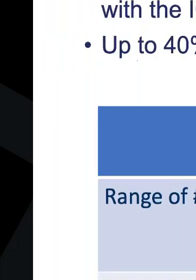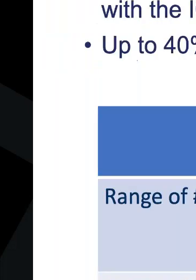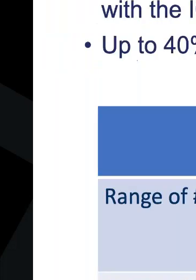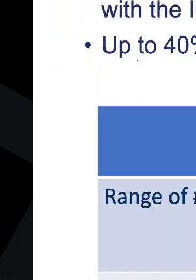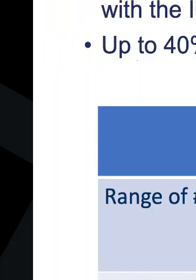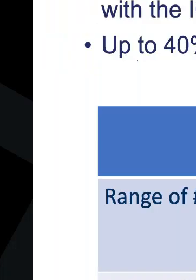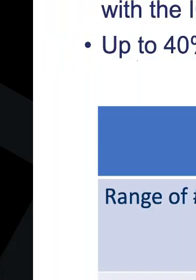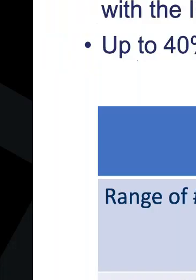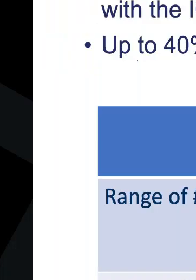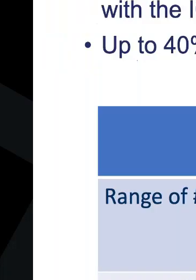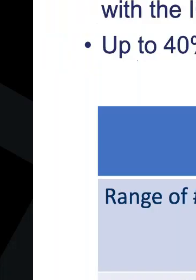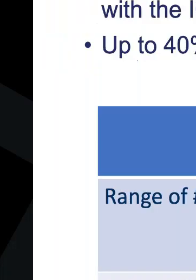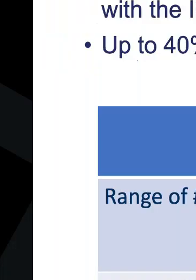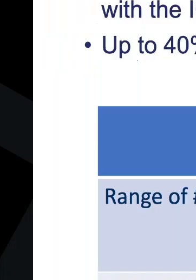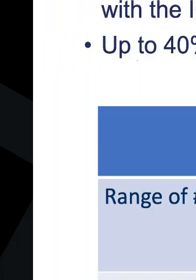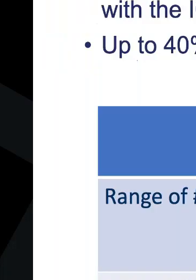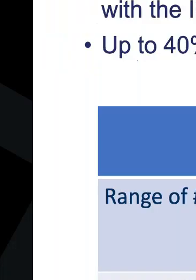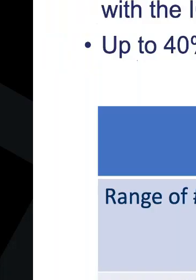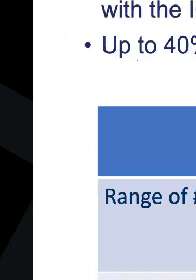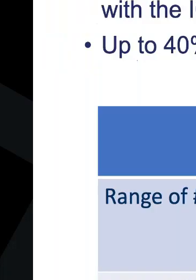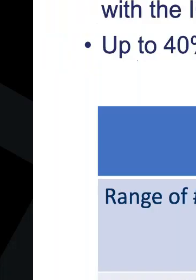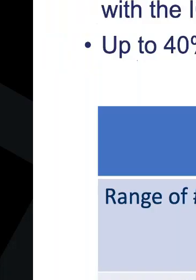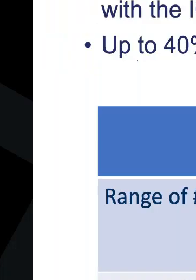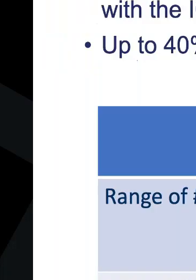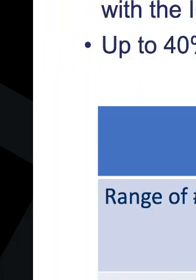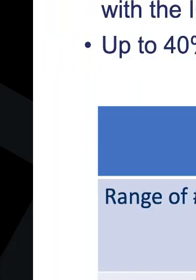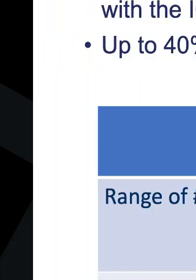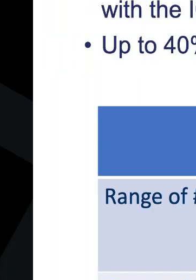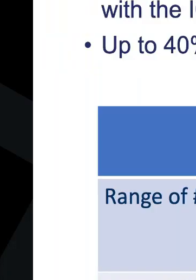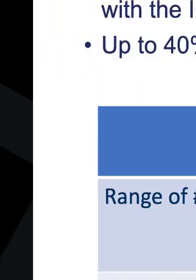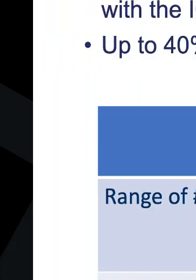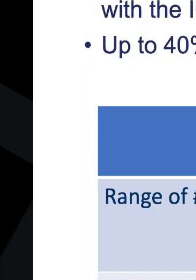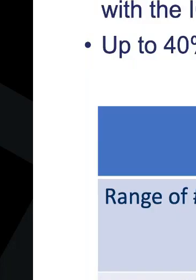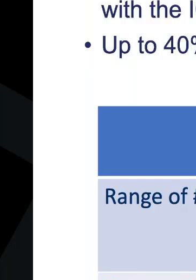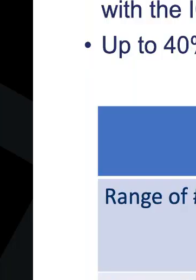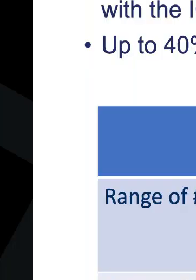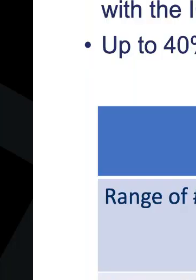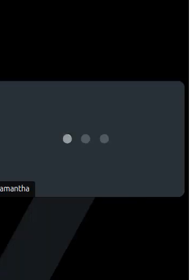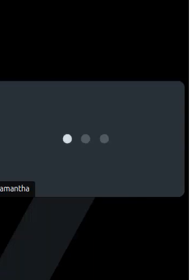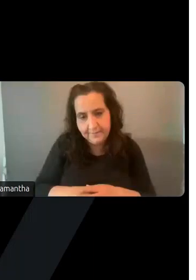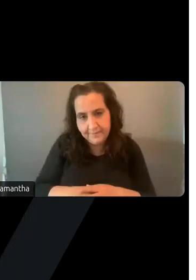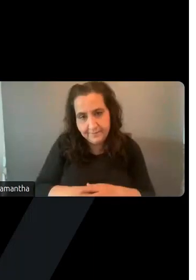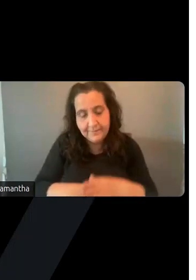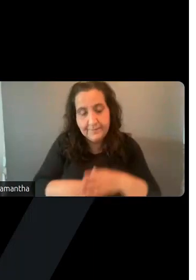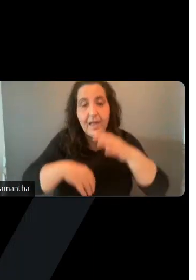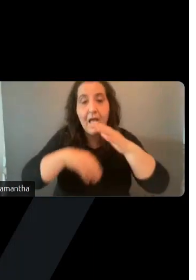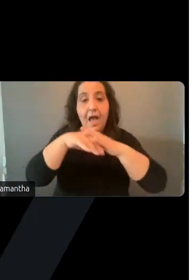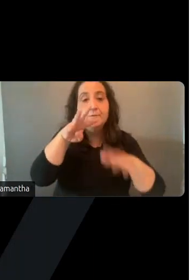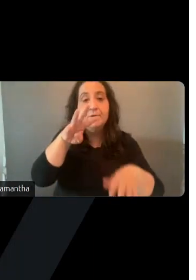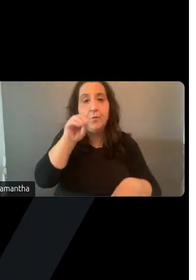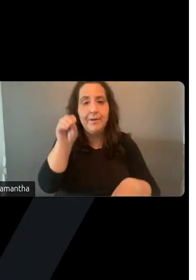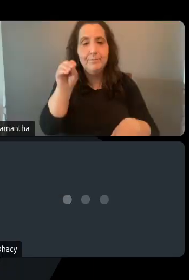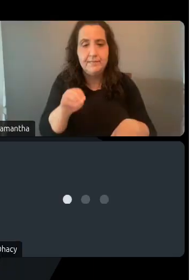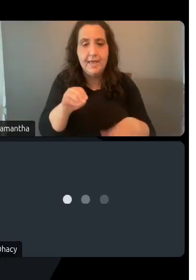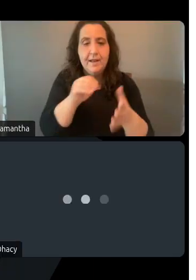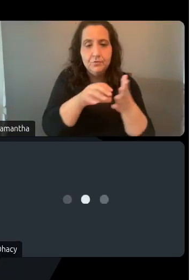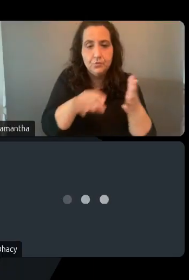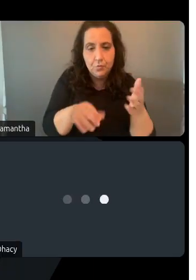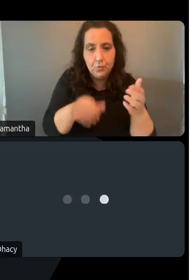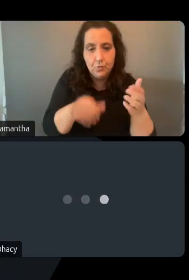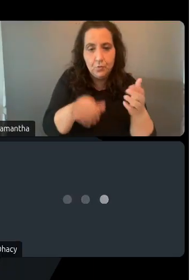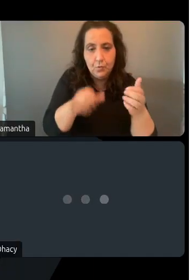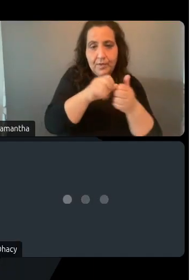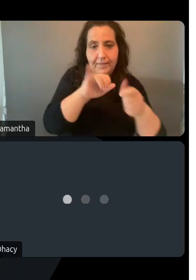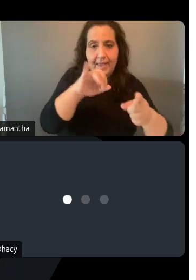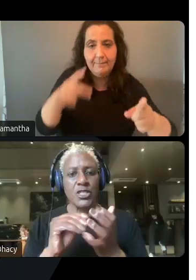40% of students with IEPs are in the class alongside students without IEPs. And then you can see the